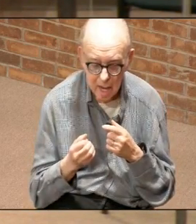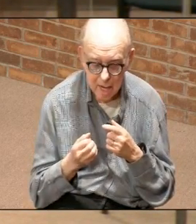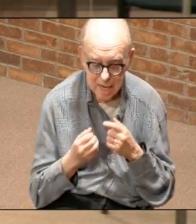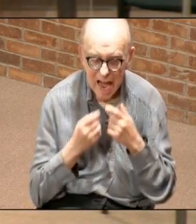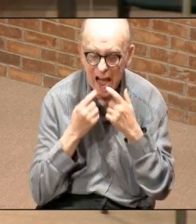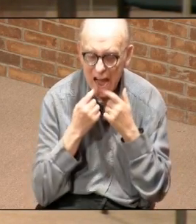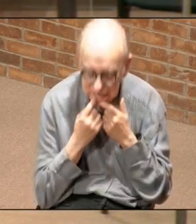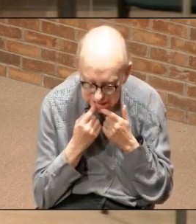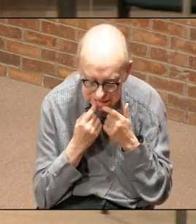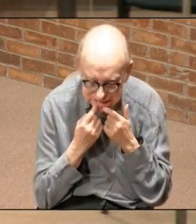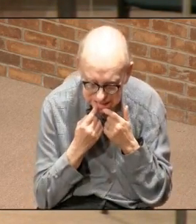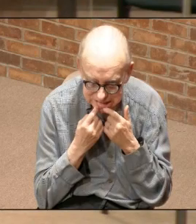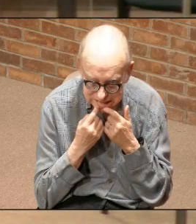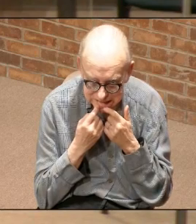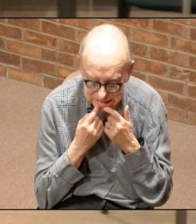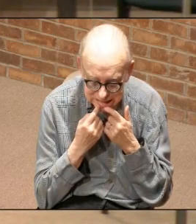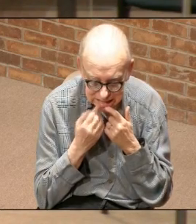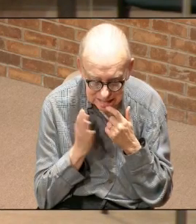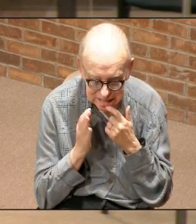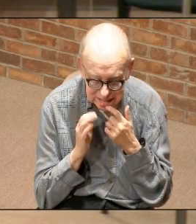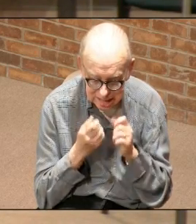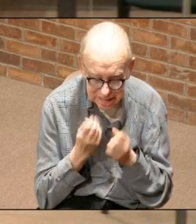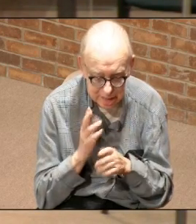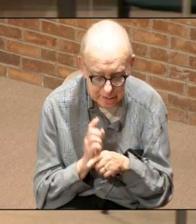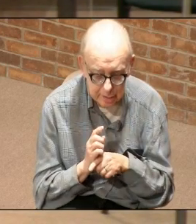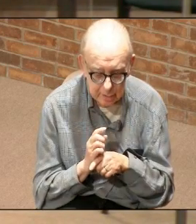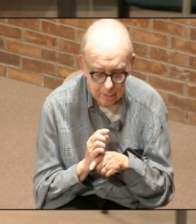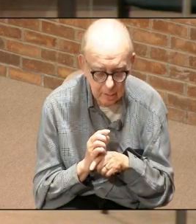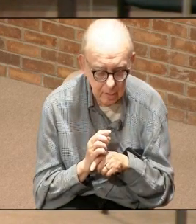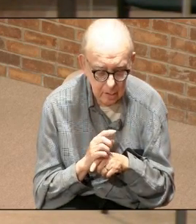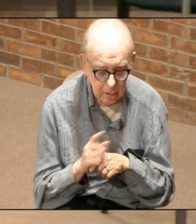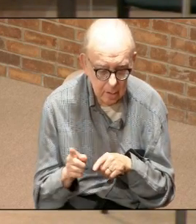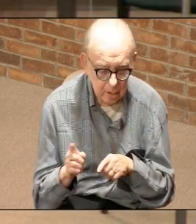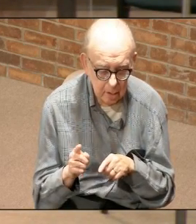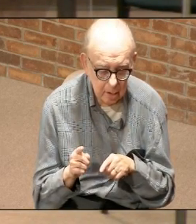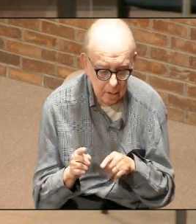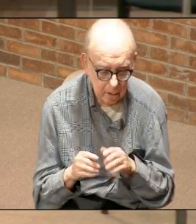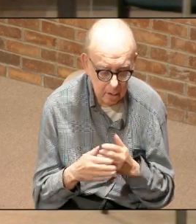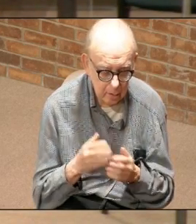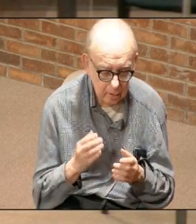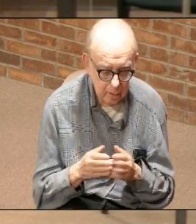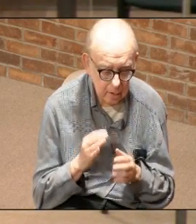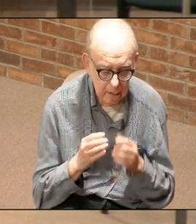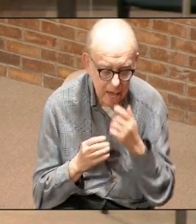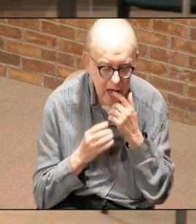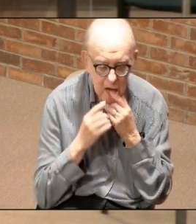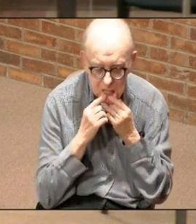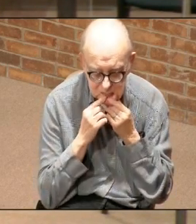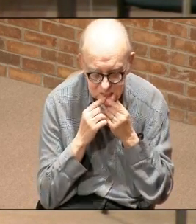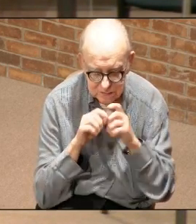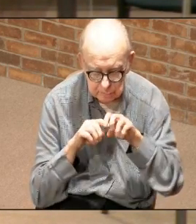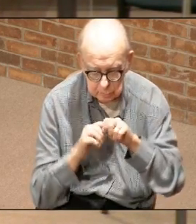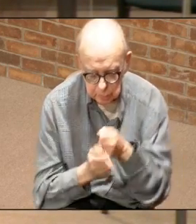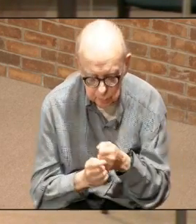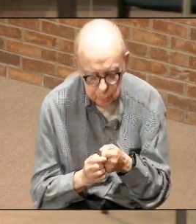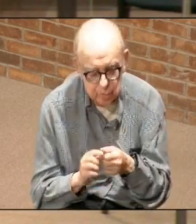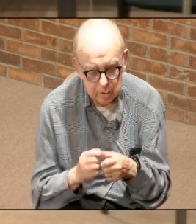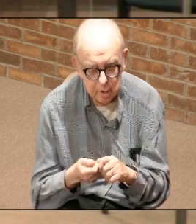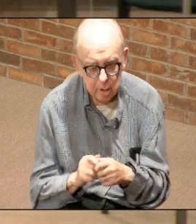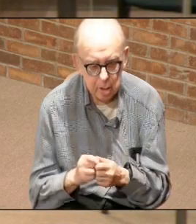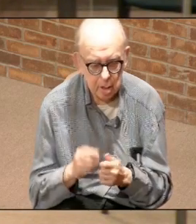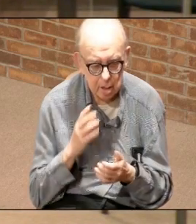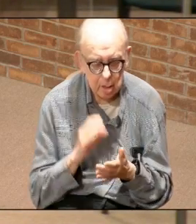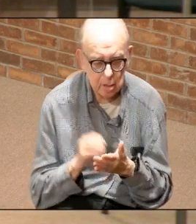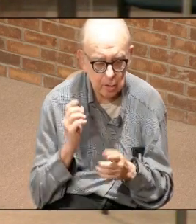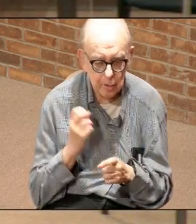will clamp down, and they don't know how much they're clamping, and they could basically almost bite your finger in two if you're not careful. I learned